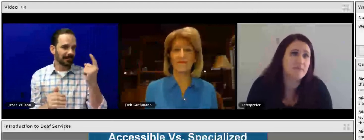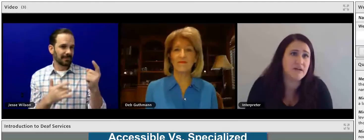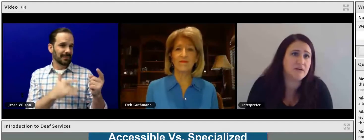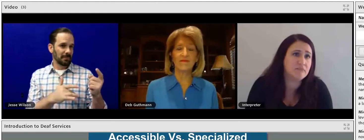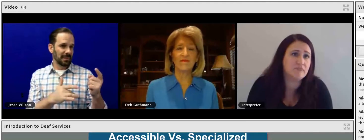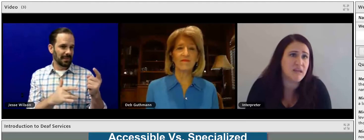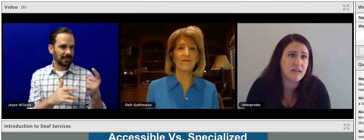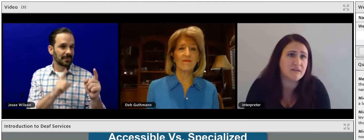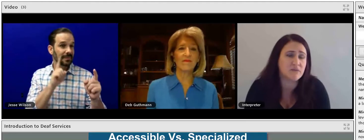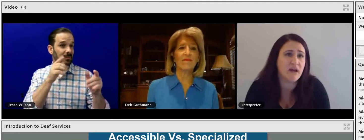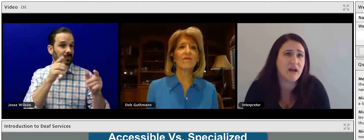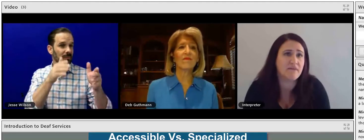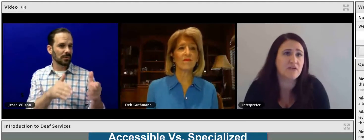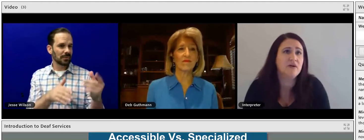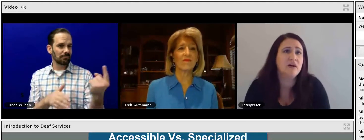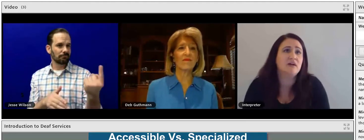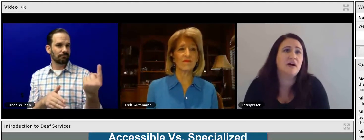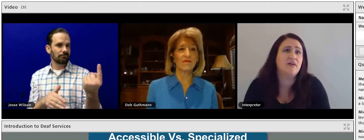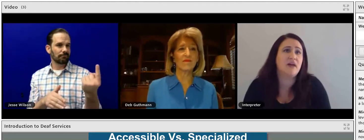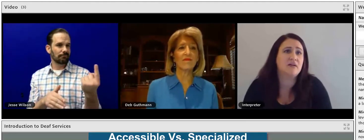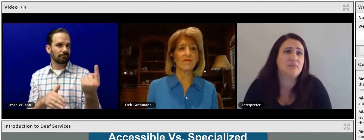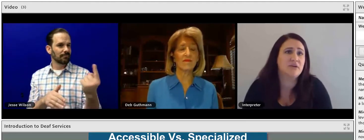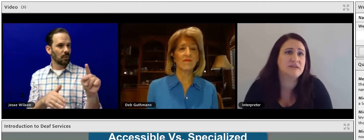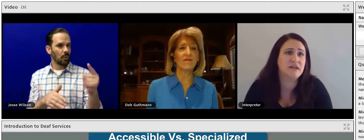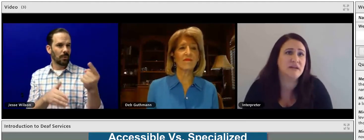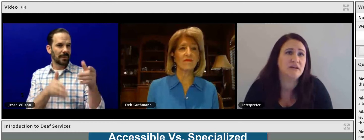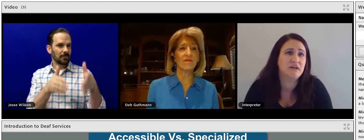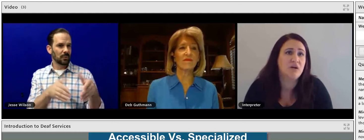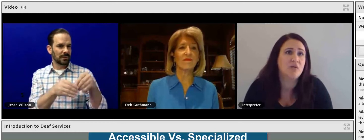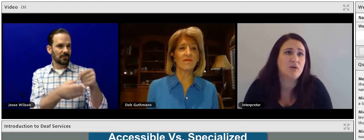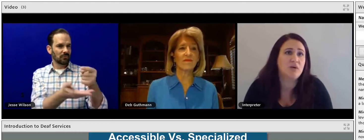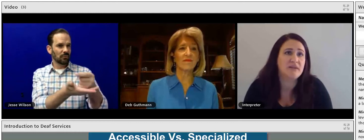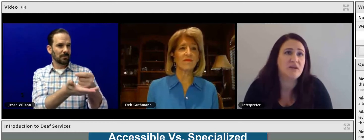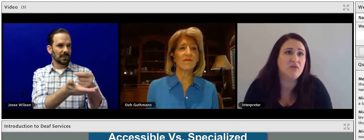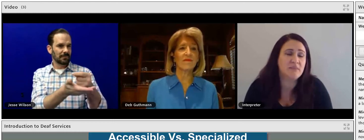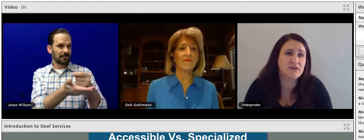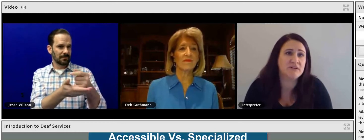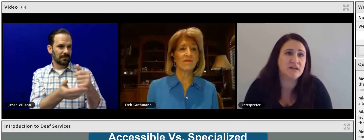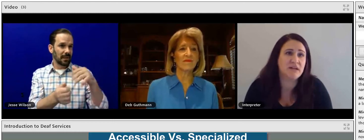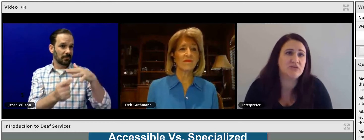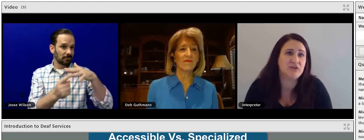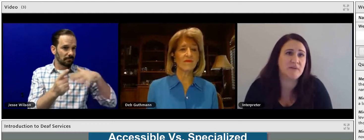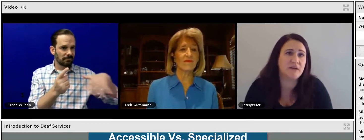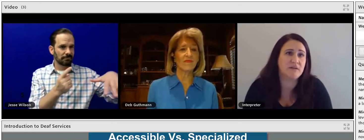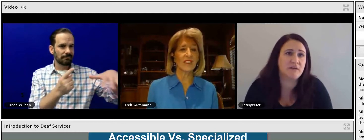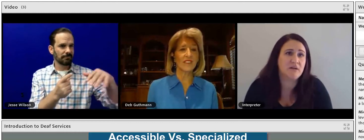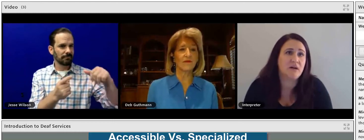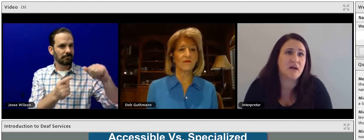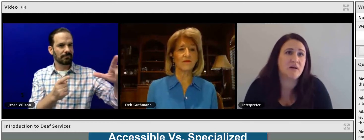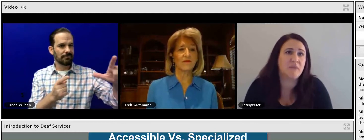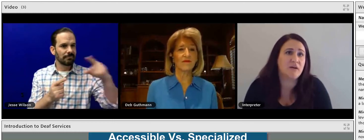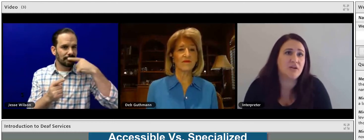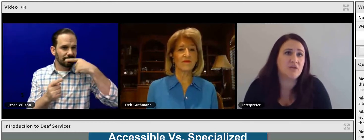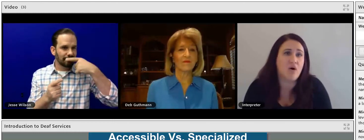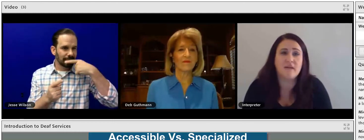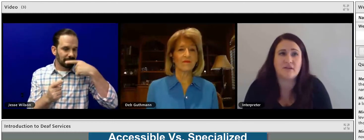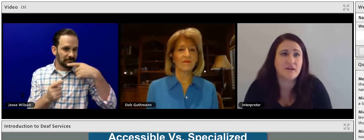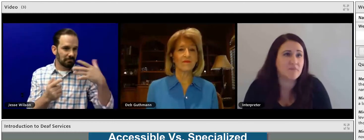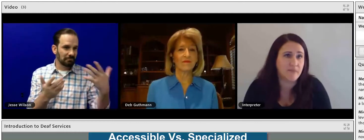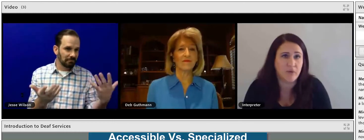other peer meetings or what have you. Now that person would be the only person in treatment